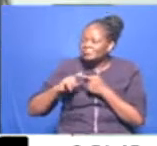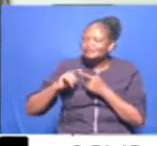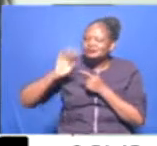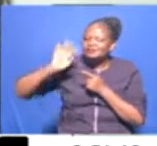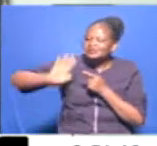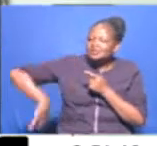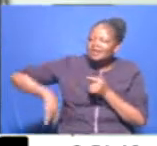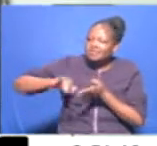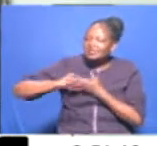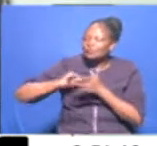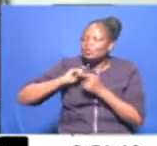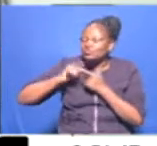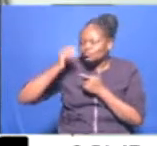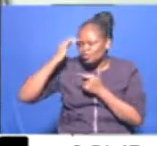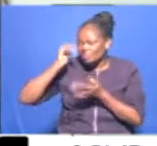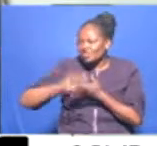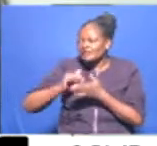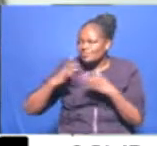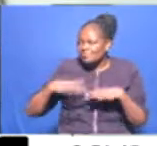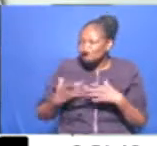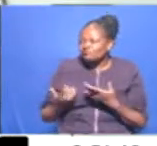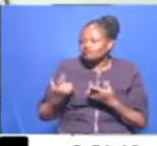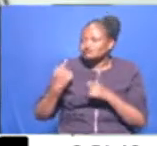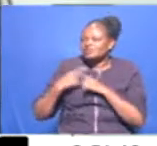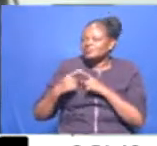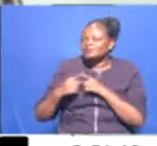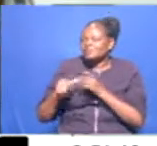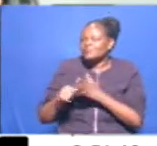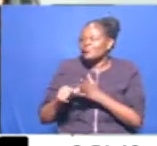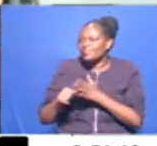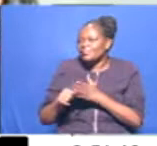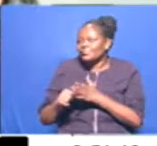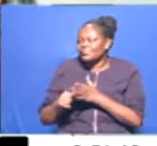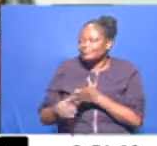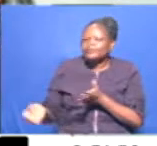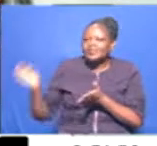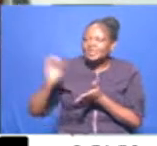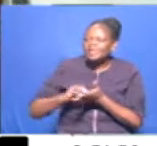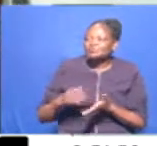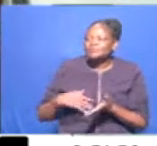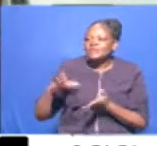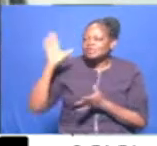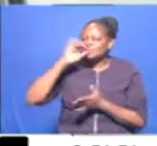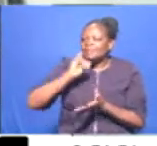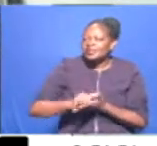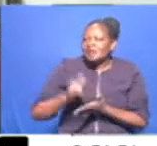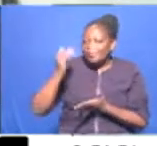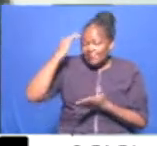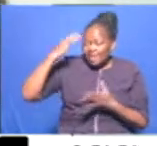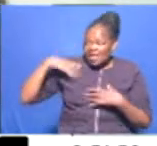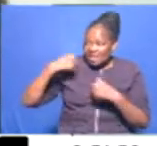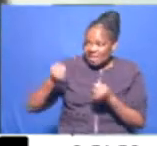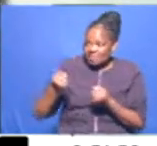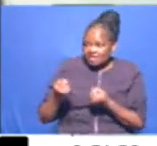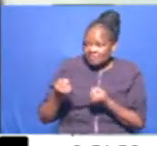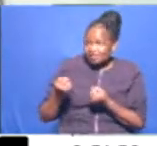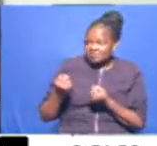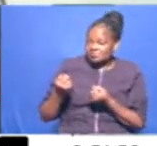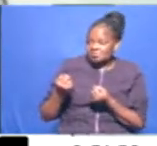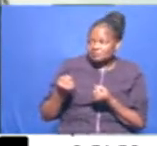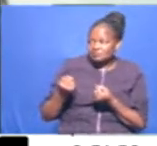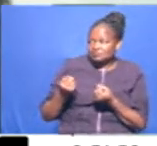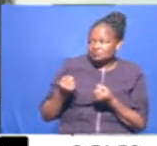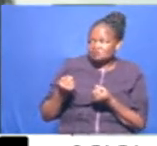is when we realize this person was going through a particular problem. Again, we assume that mental health is being